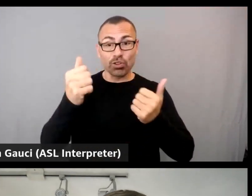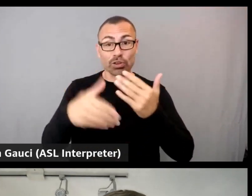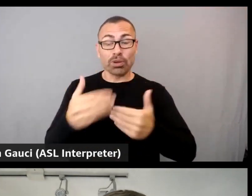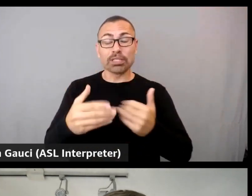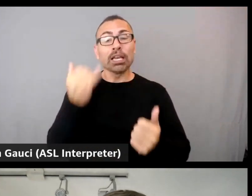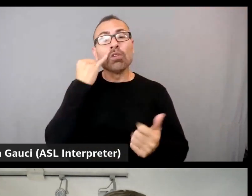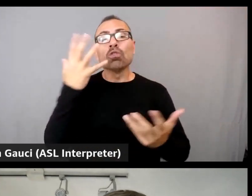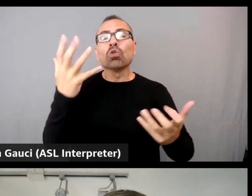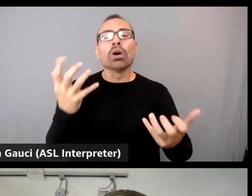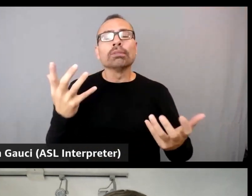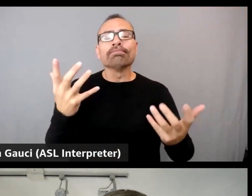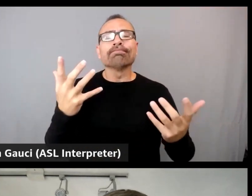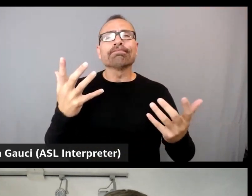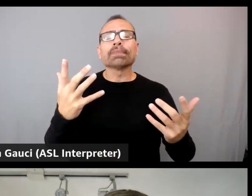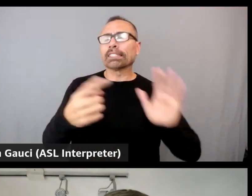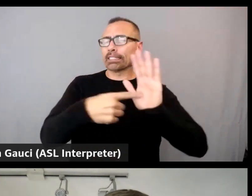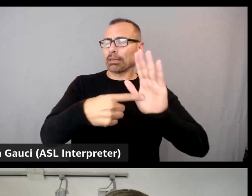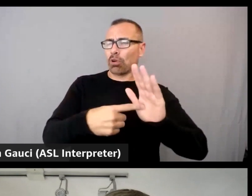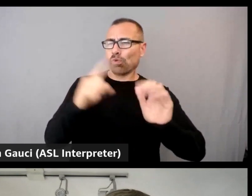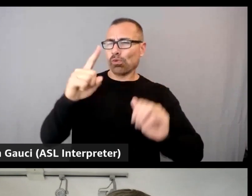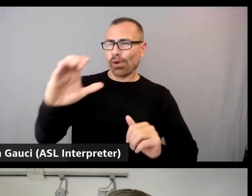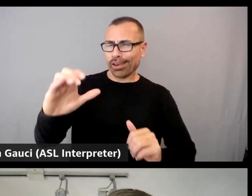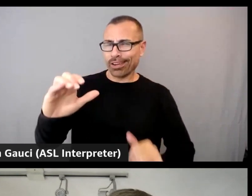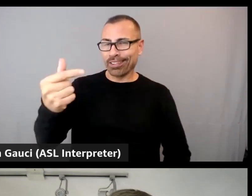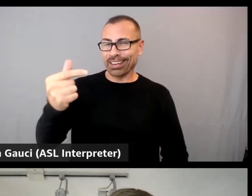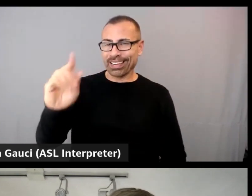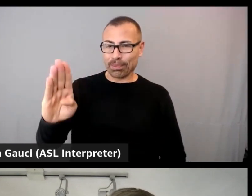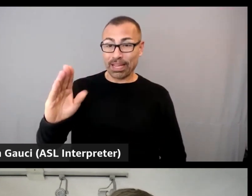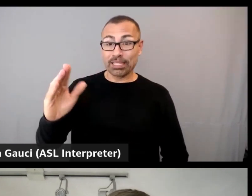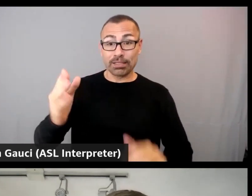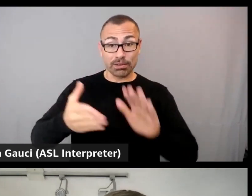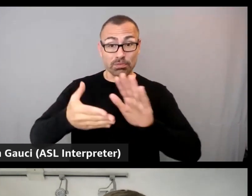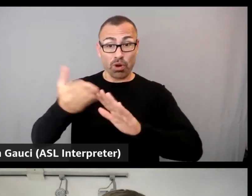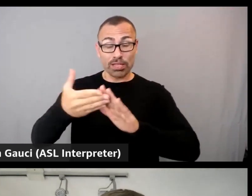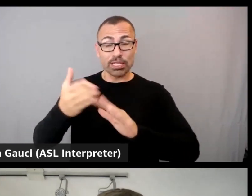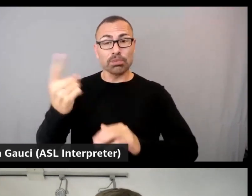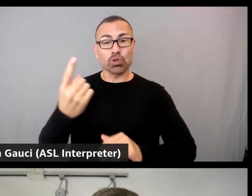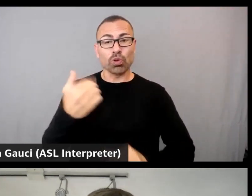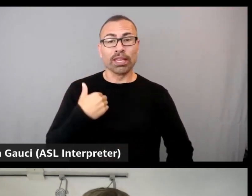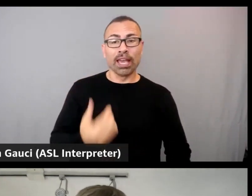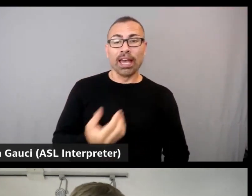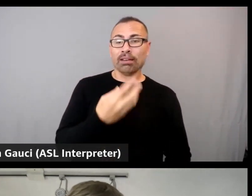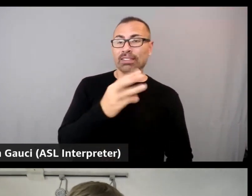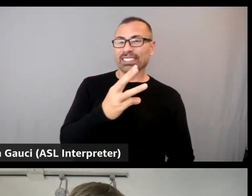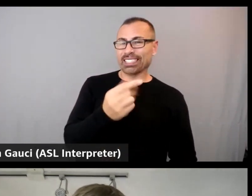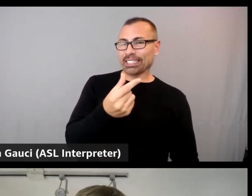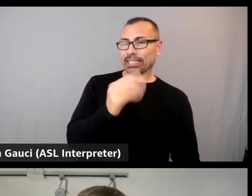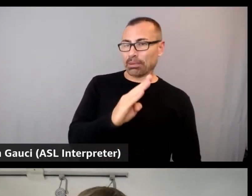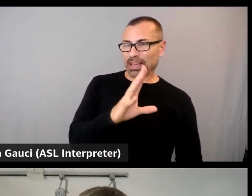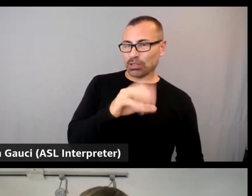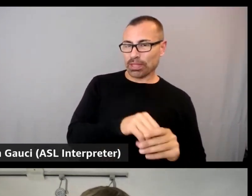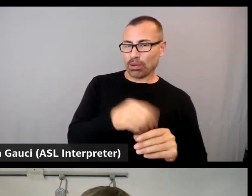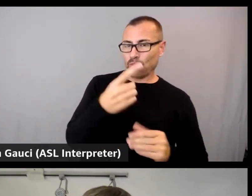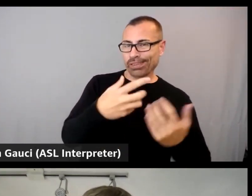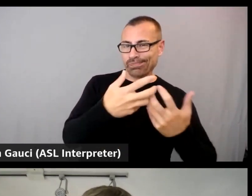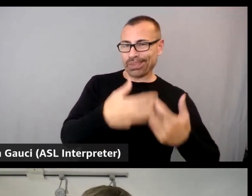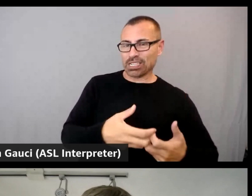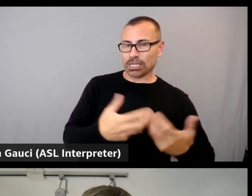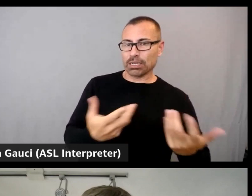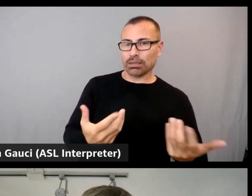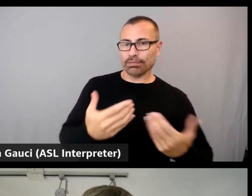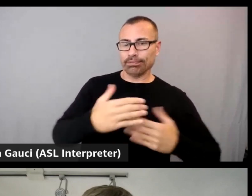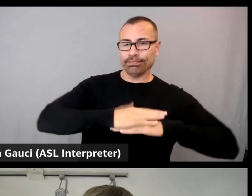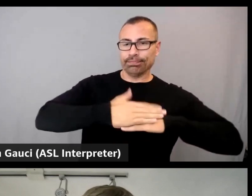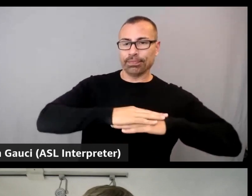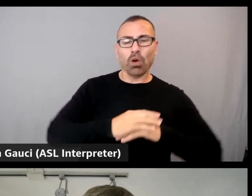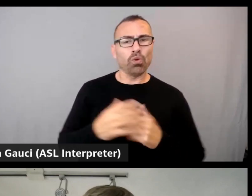data and you have only 16 gig of memory in your machine, in a single machine. So what you need to do is you need to